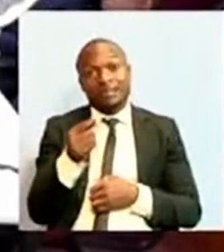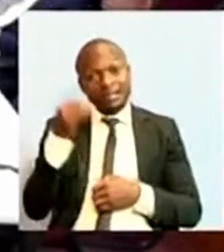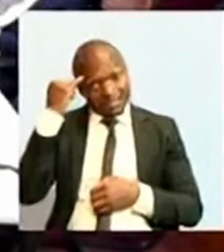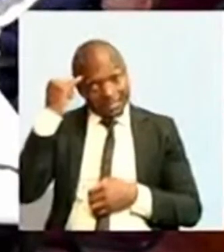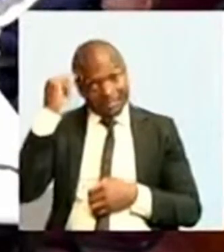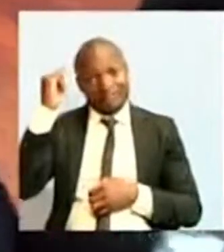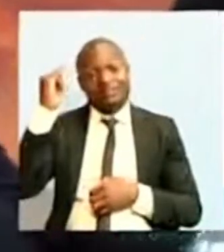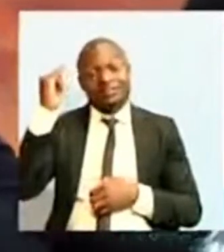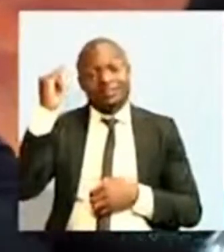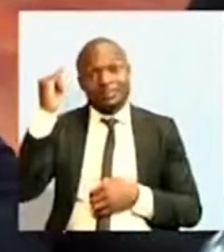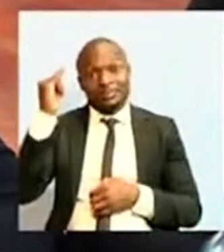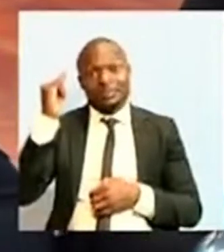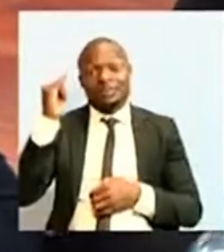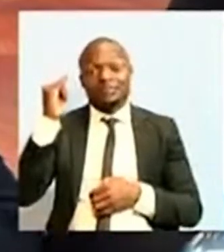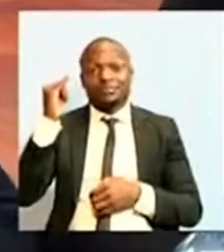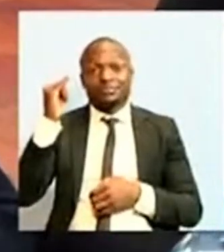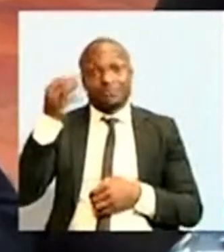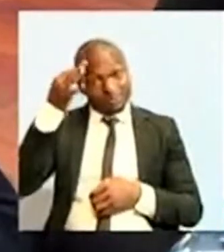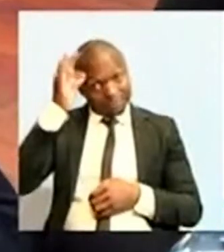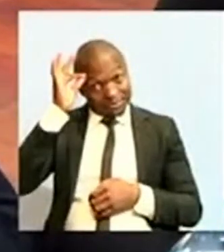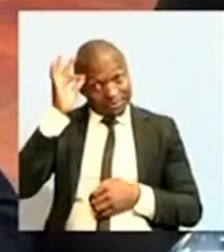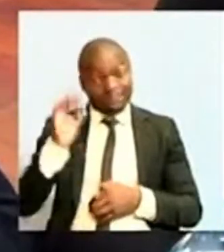is quite appreciated.